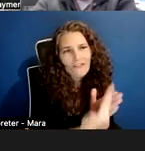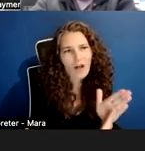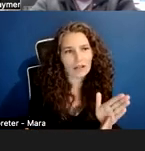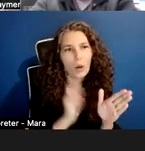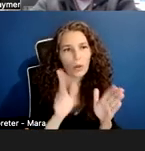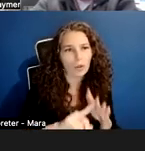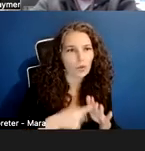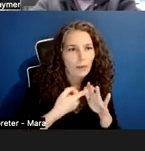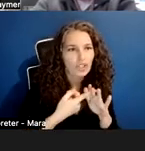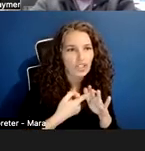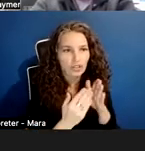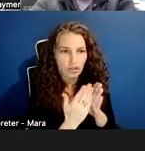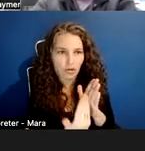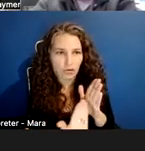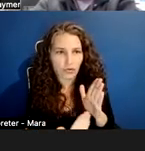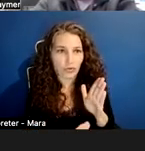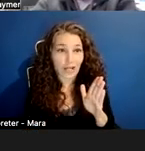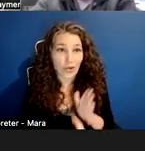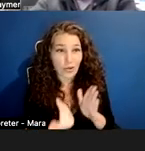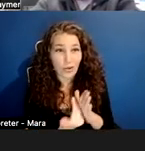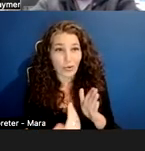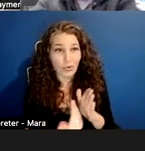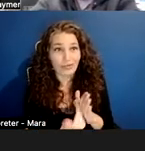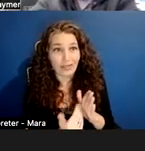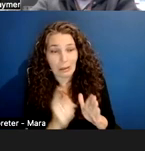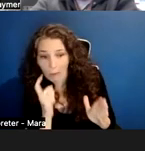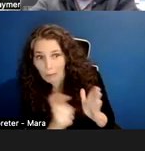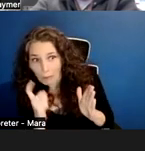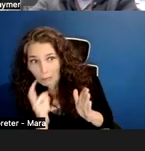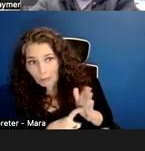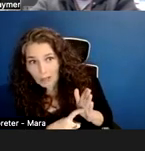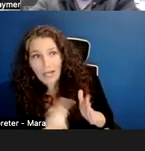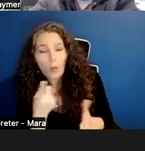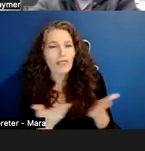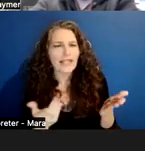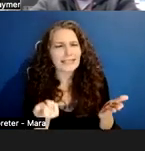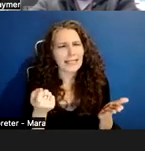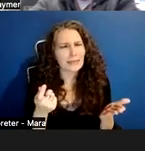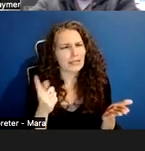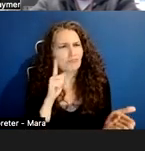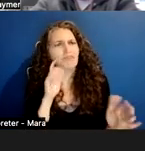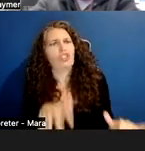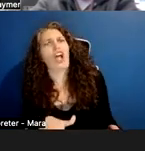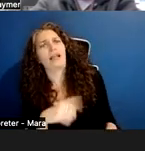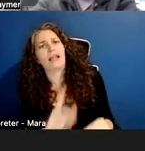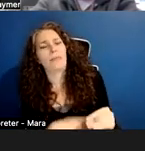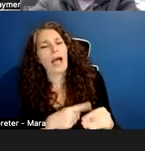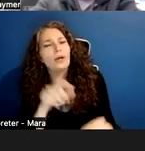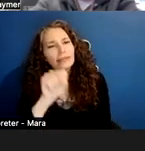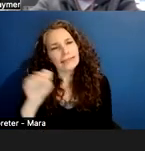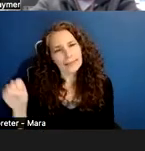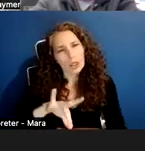little bit confounding about the San Simeon earthquake is that even though it was quite a large earthquake, it did not